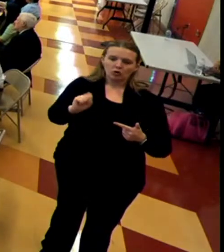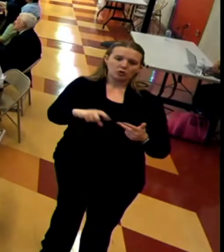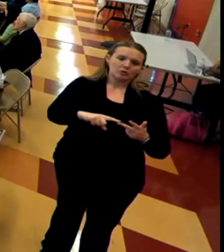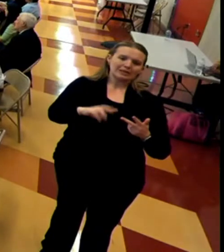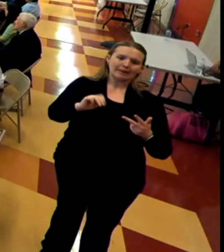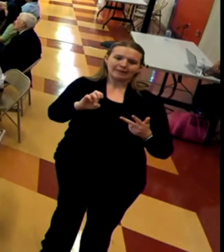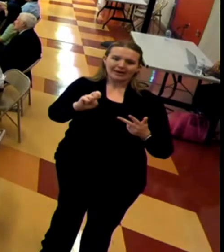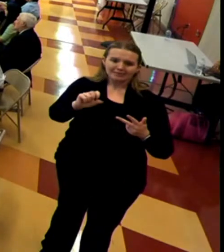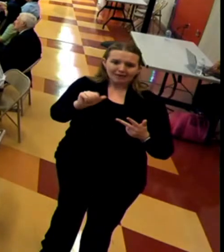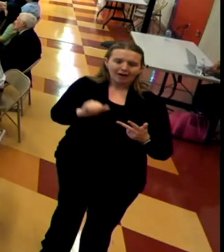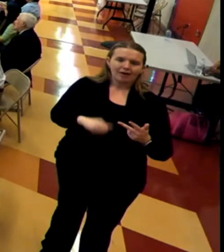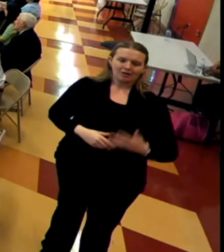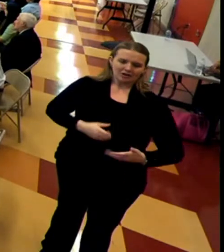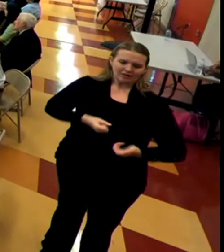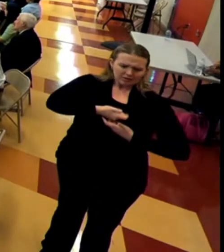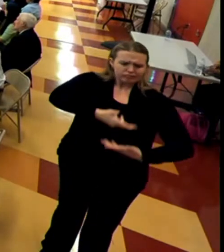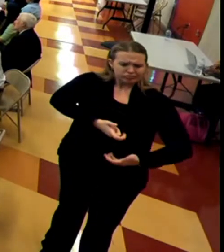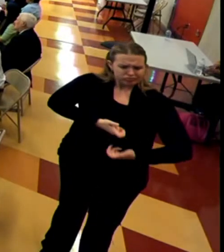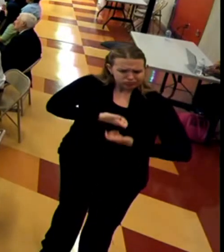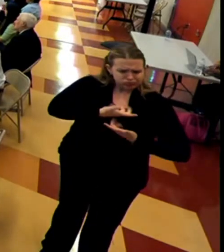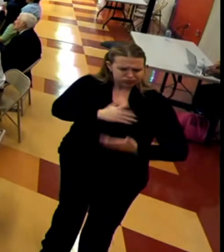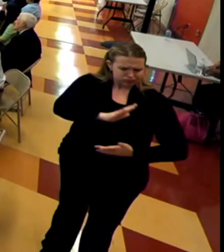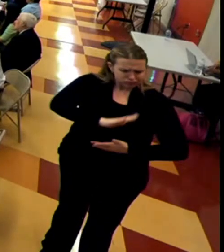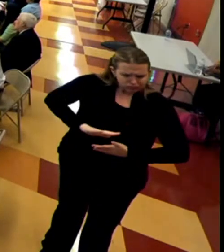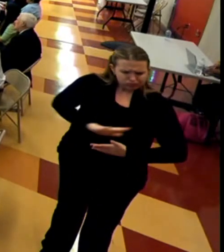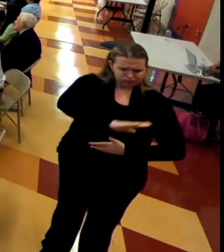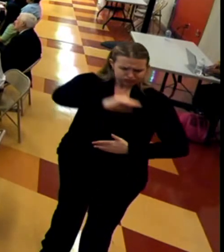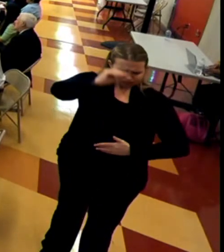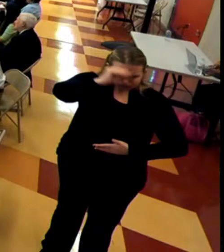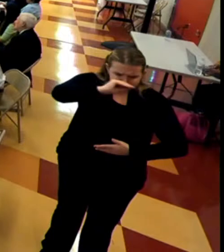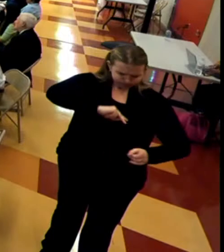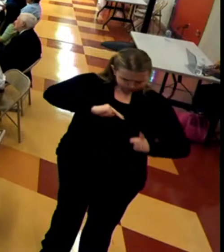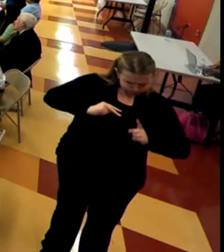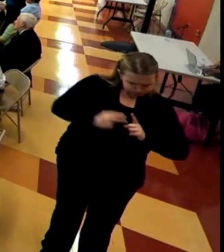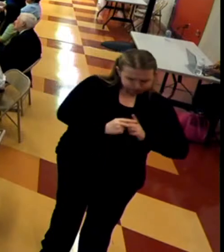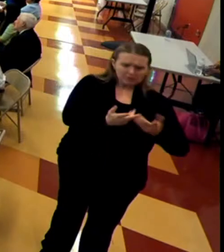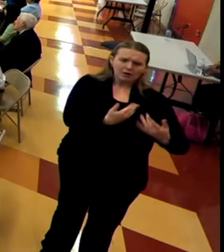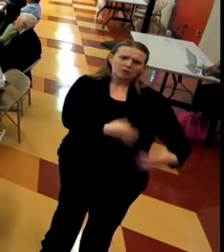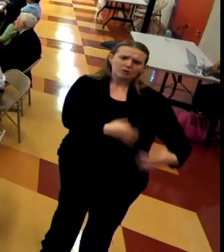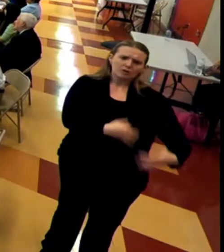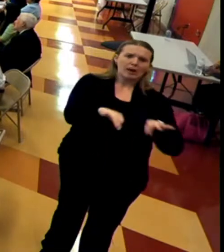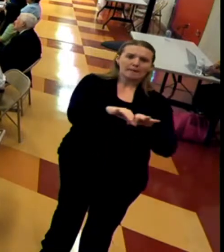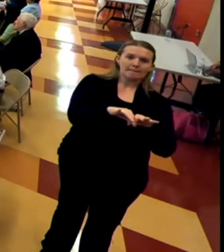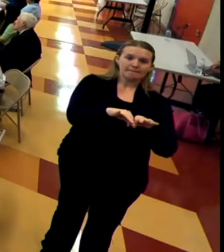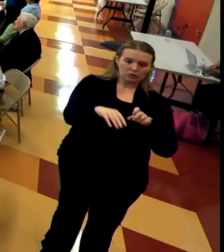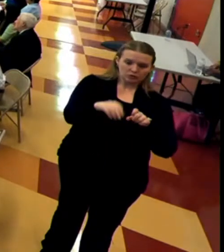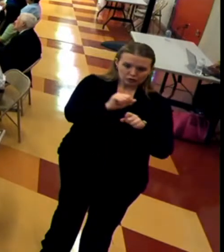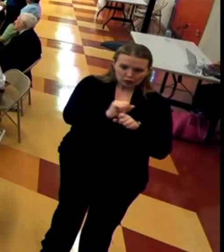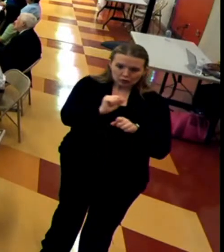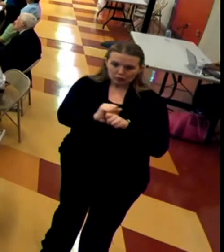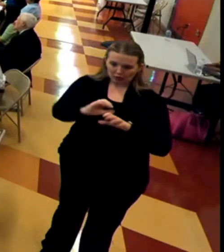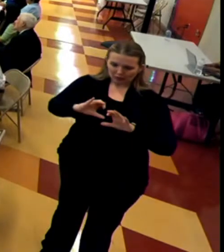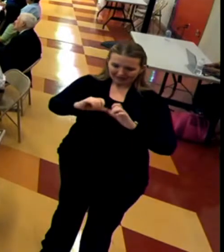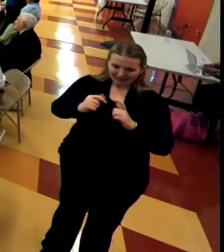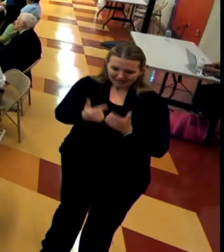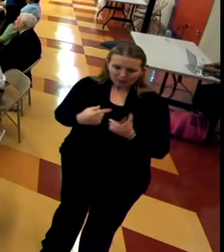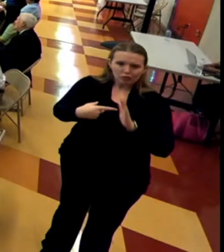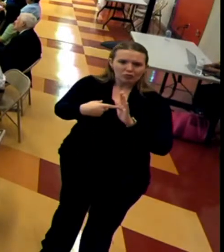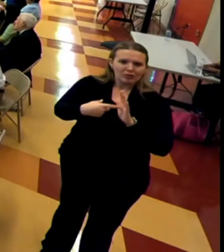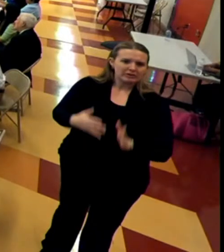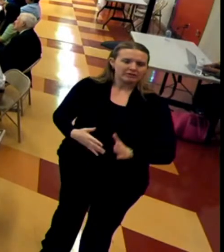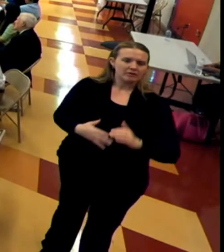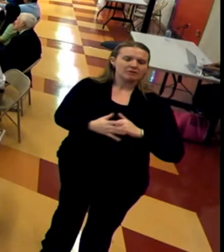and shared their perspective and how important it is to work with your council member,